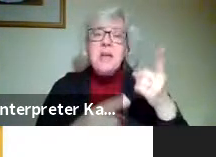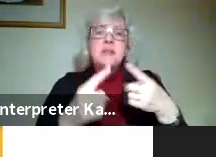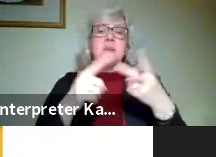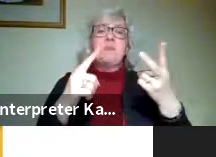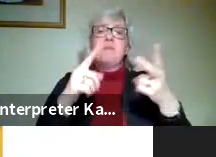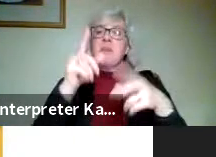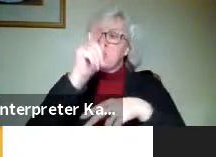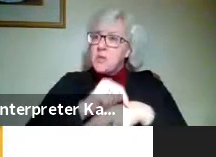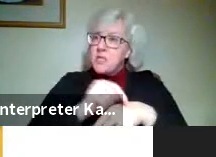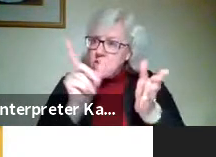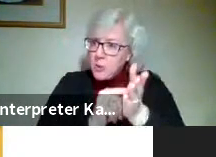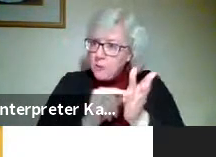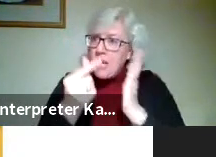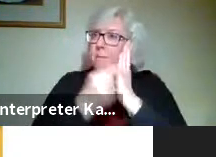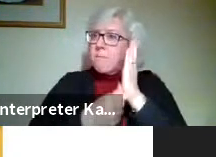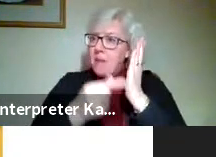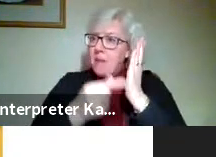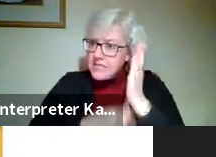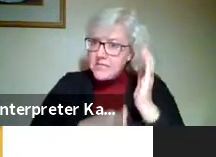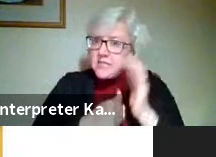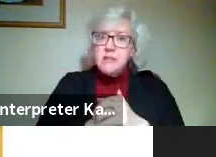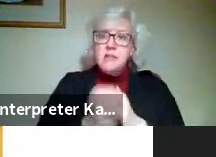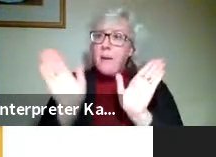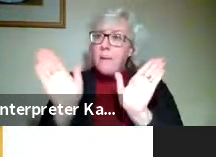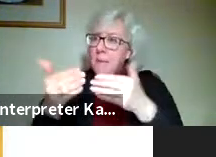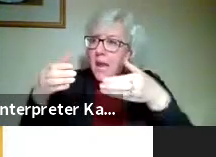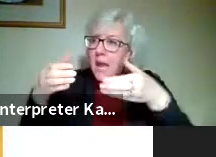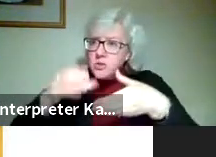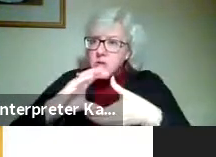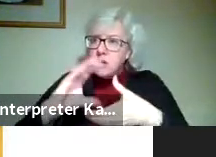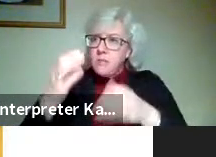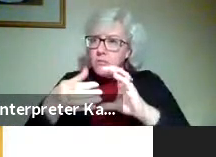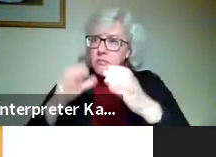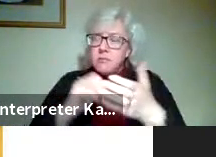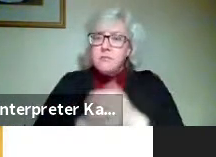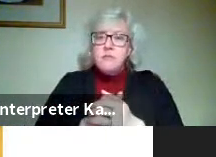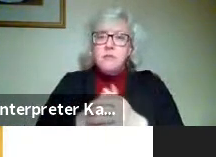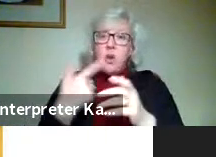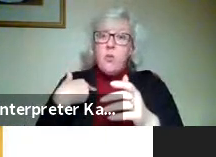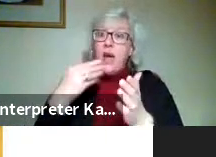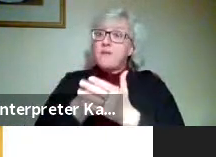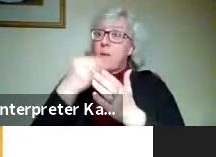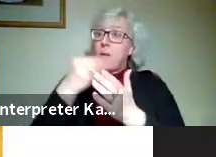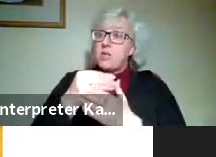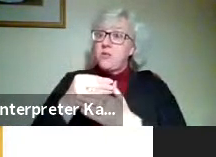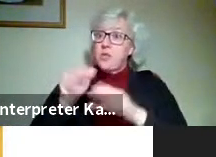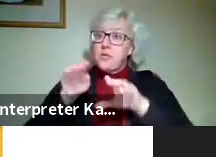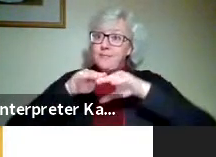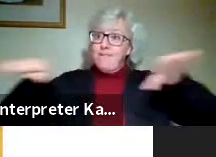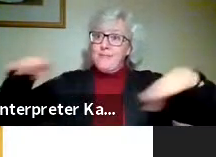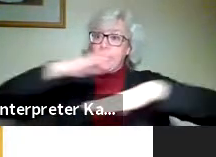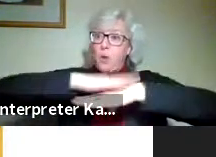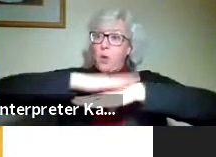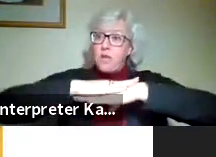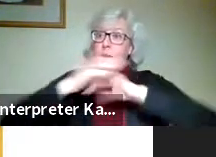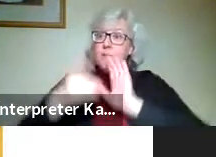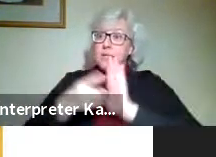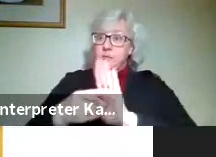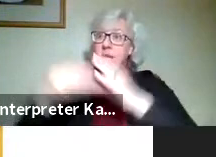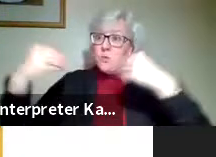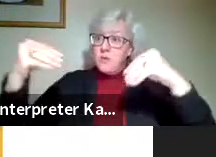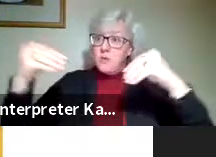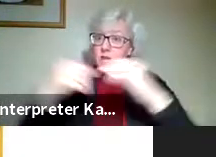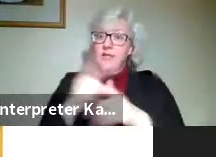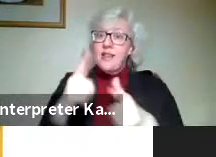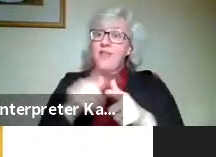traditional print magazine work, the packaging work. We have a point of purchase countertop display and, of course, the logo